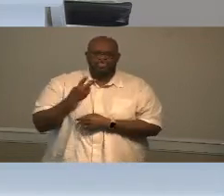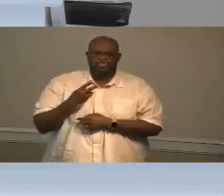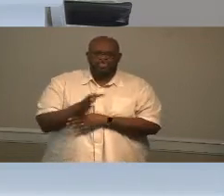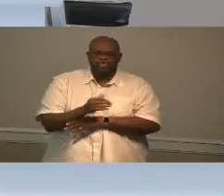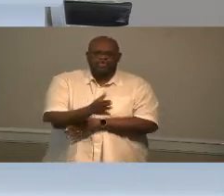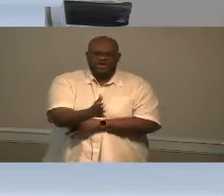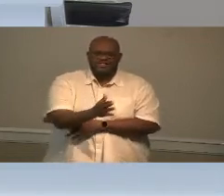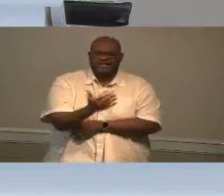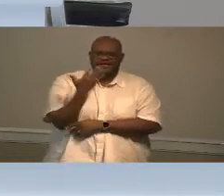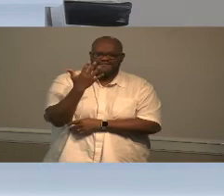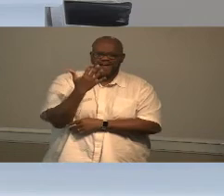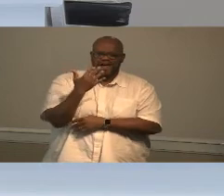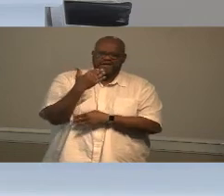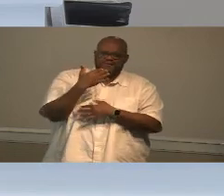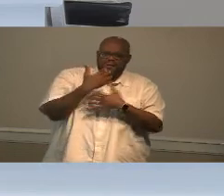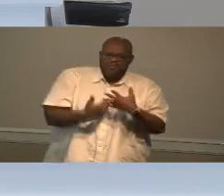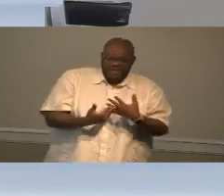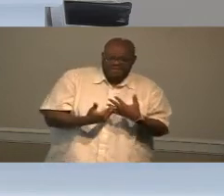of bread.